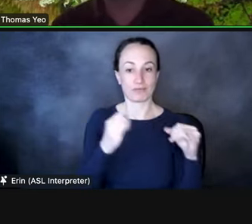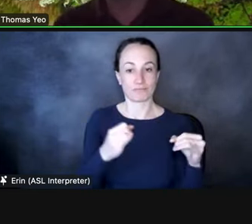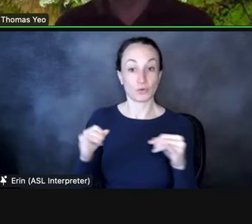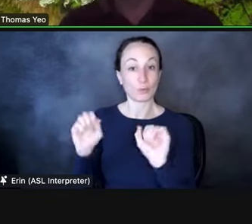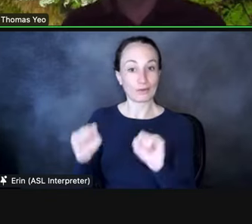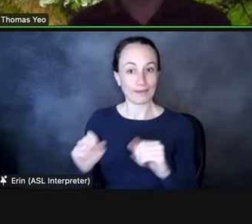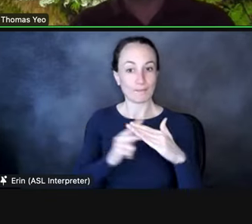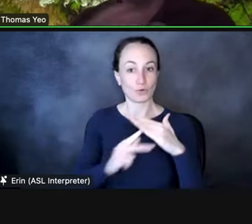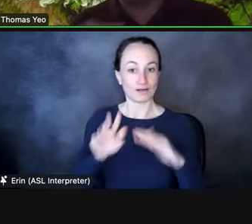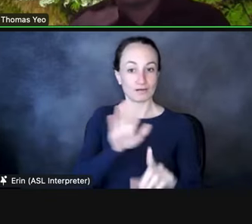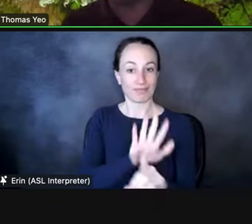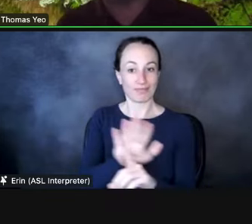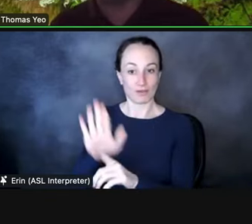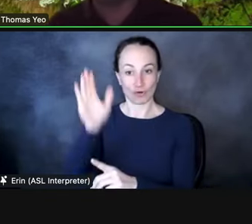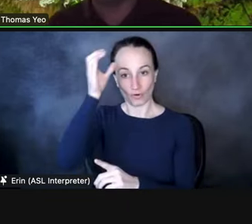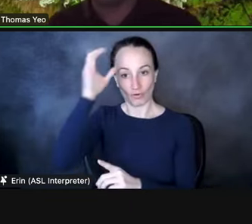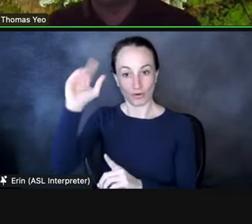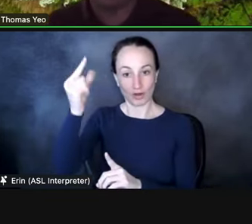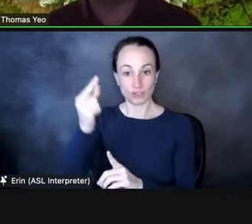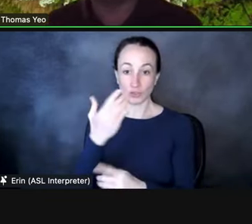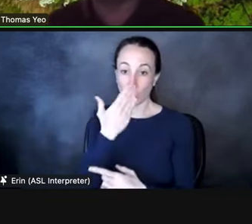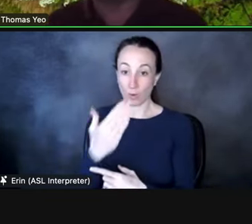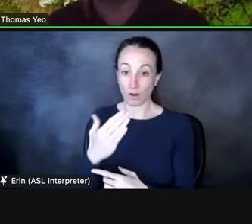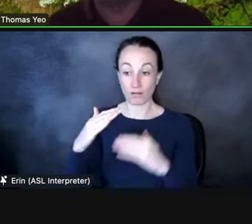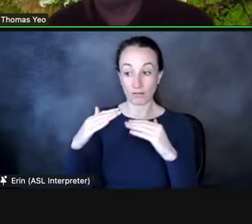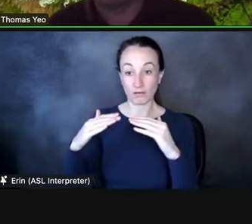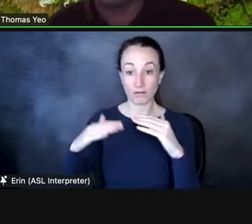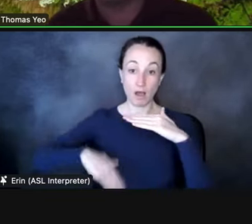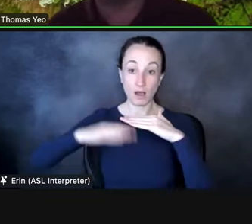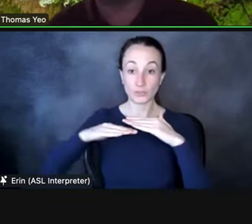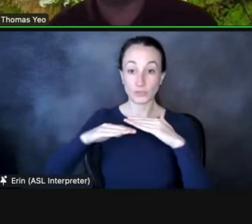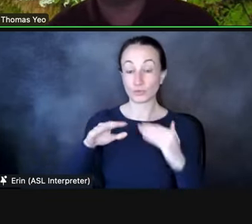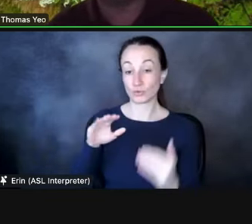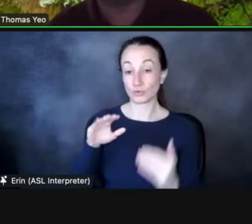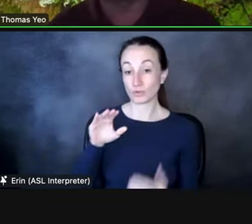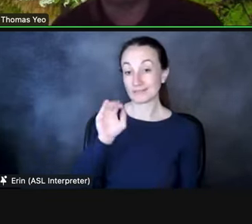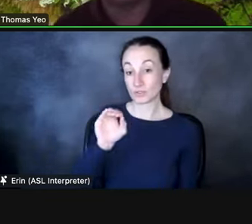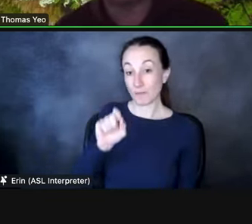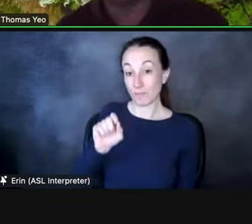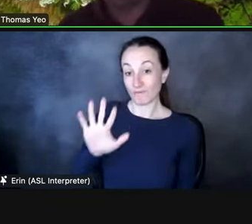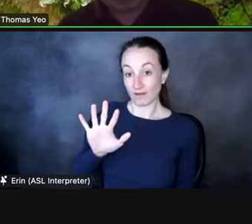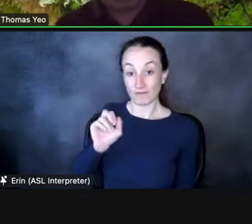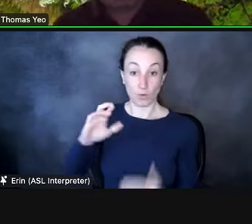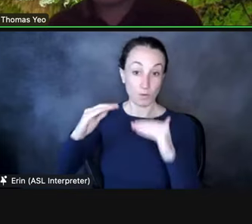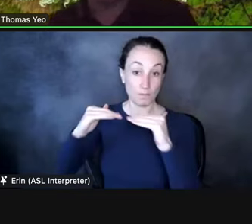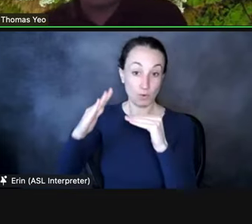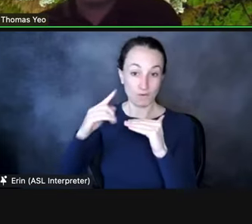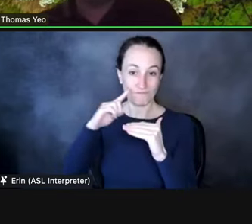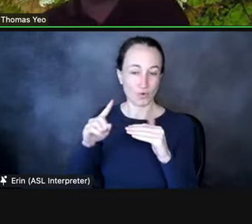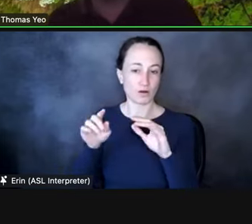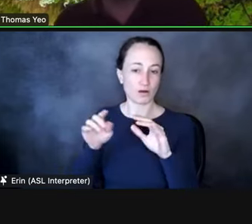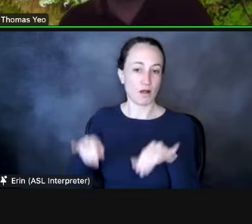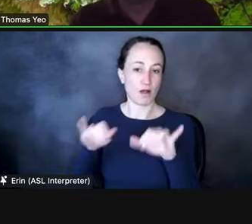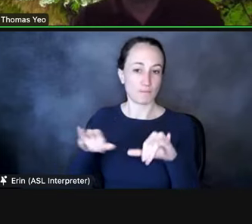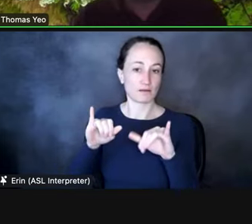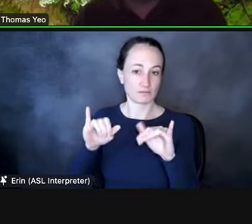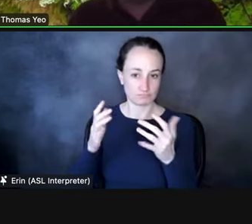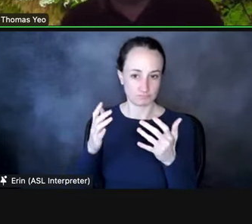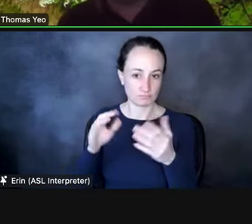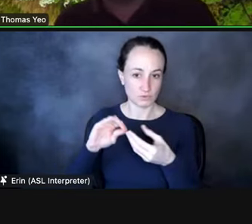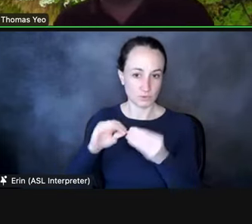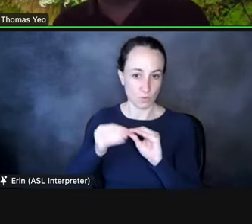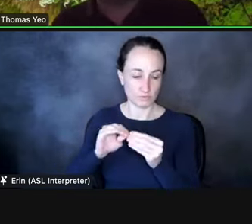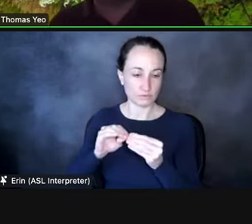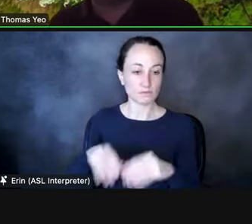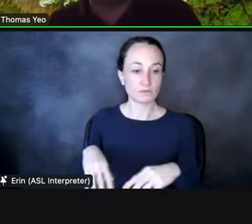well. Up to 0.5 or more for composite cognitive scores. Now, on the other hand, for other